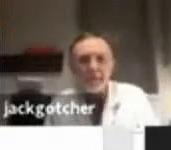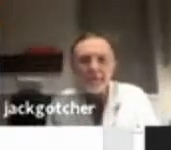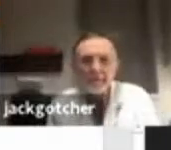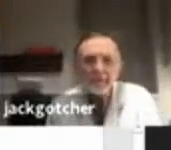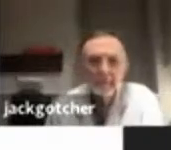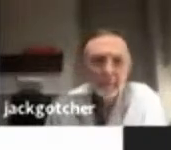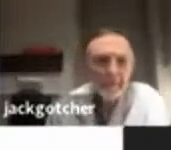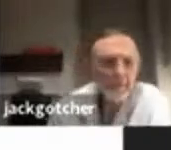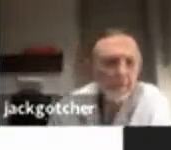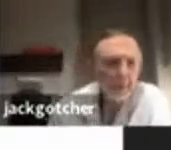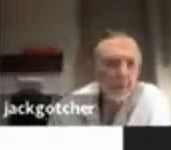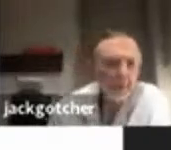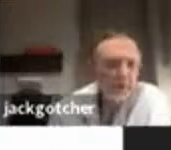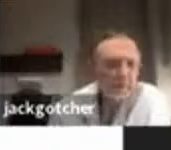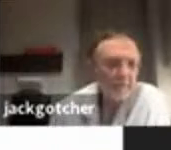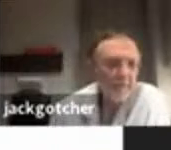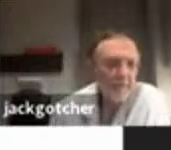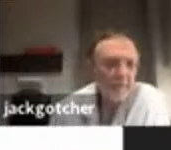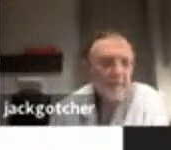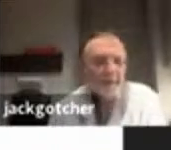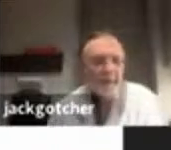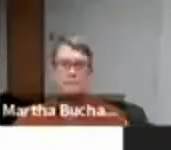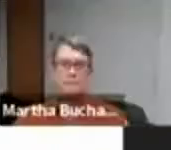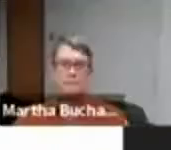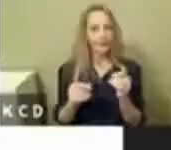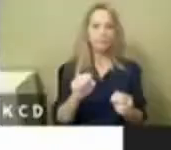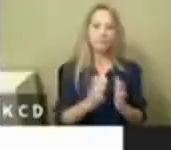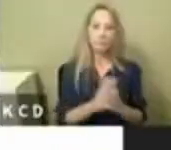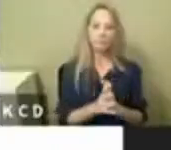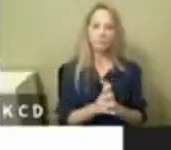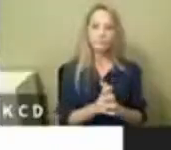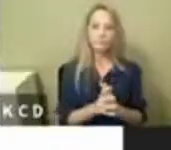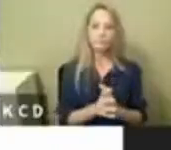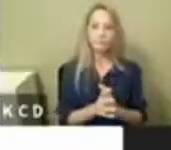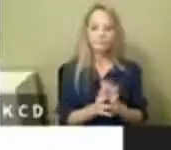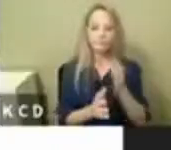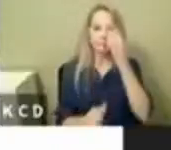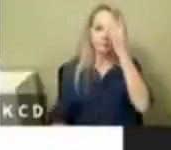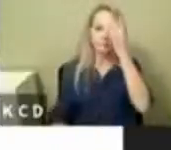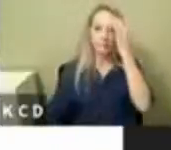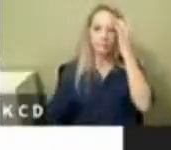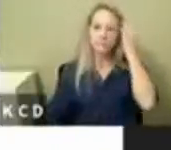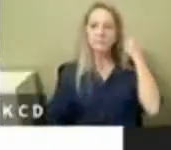that, please. All right.